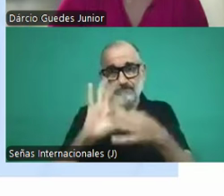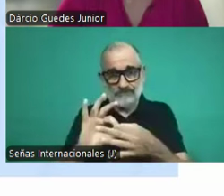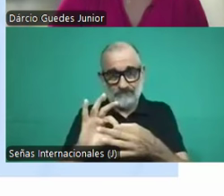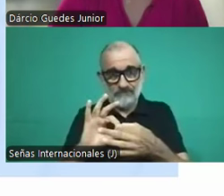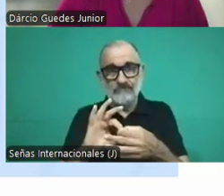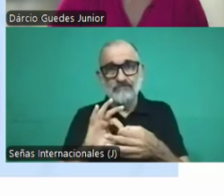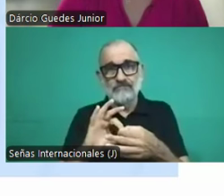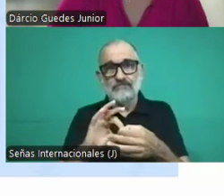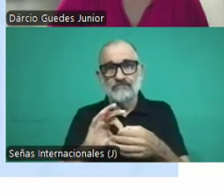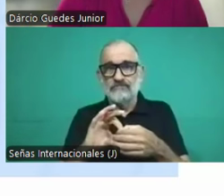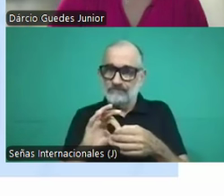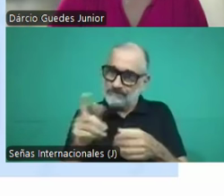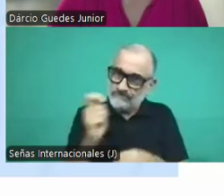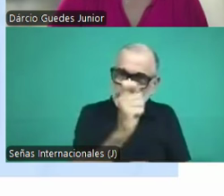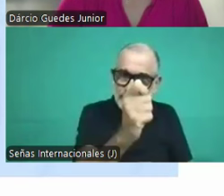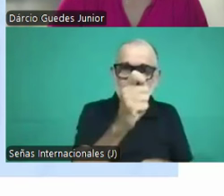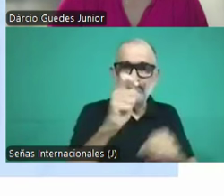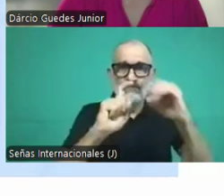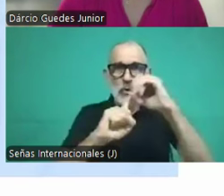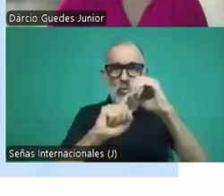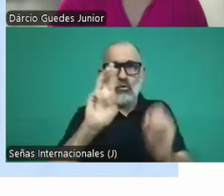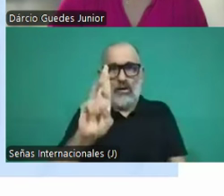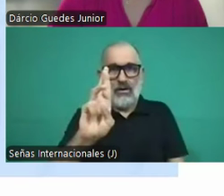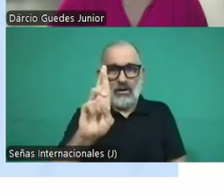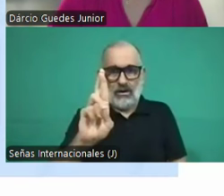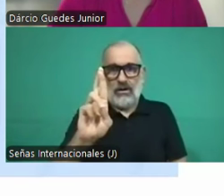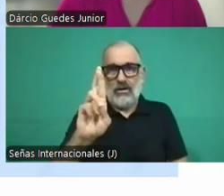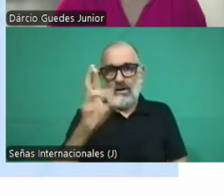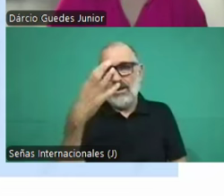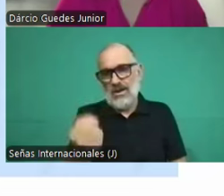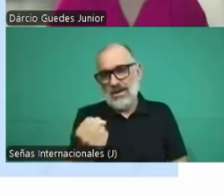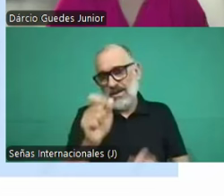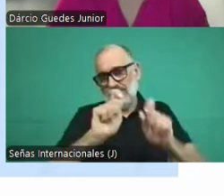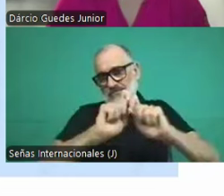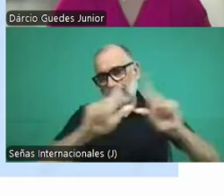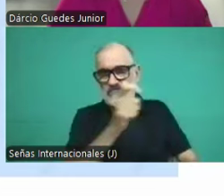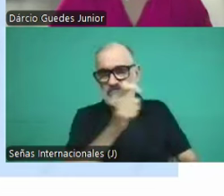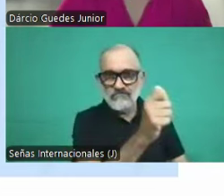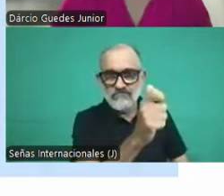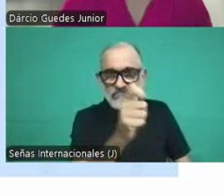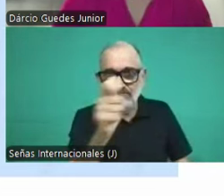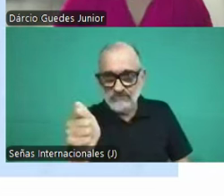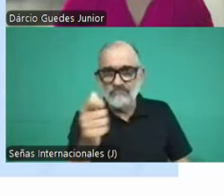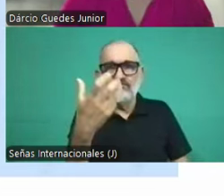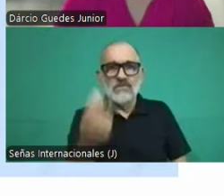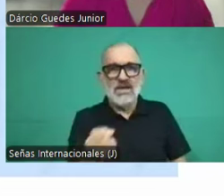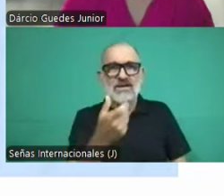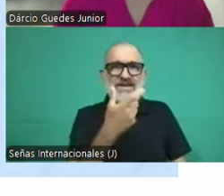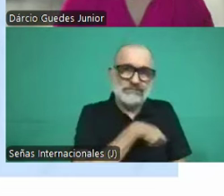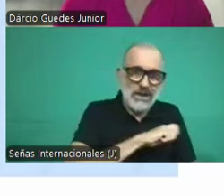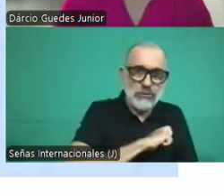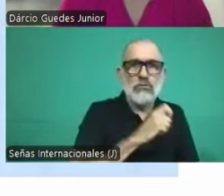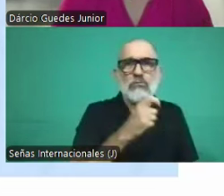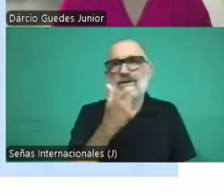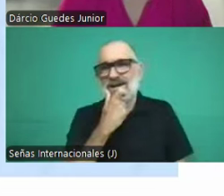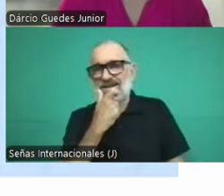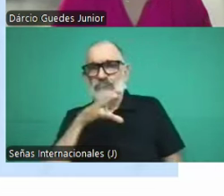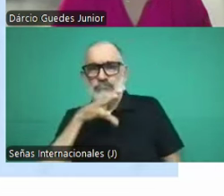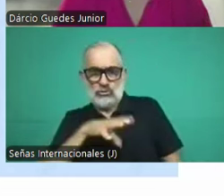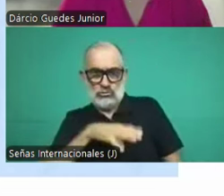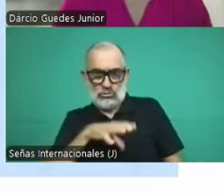here, español, en you inglés can y en see it both portugués. in English, Spanish, Y and bueno, Portuguese. solamente los invitamos a que por favor lo So